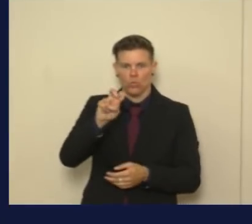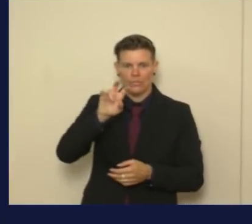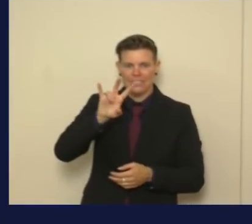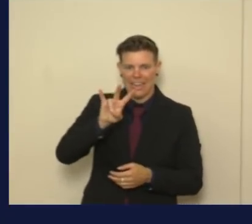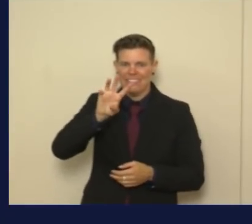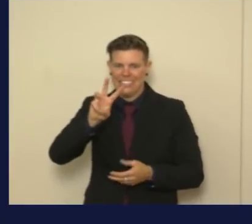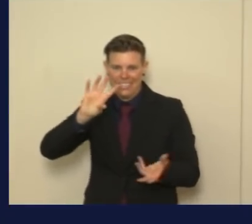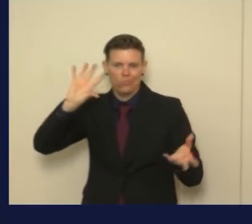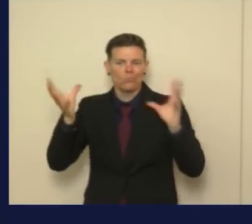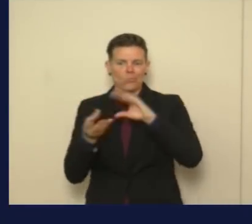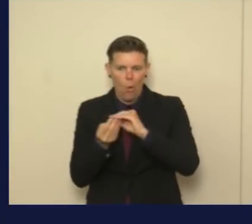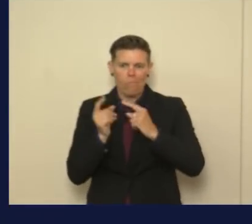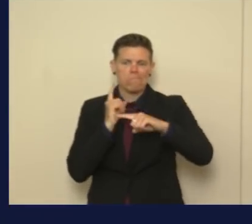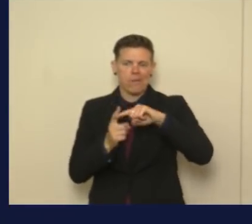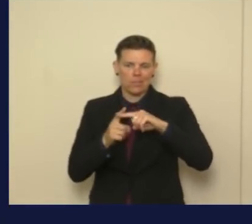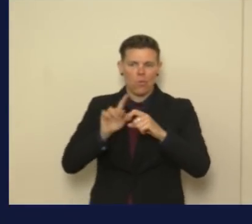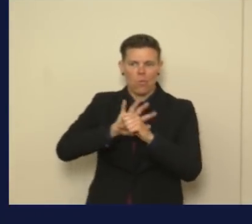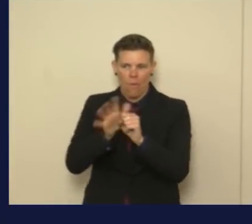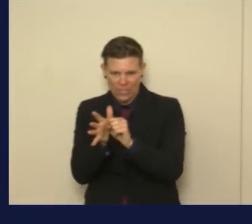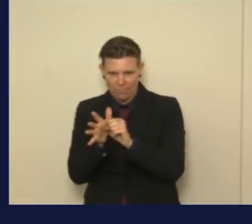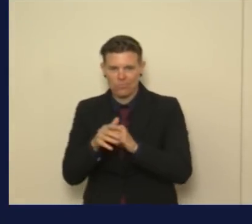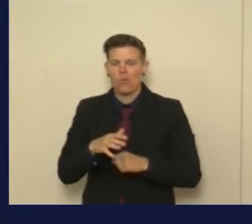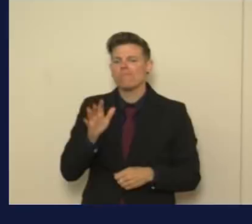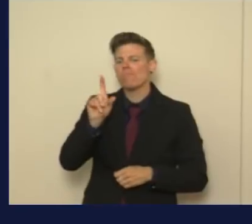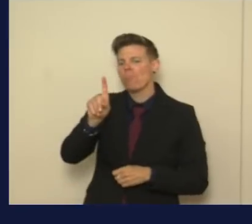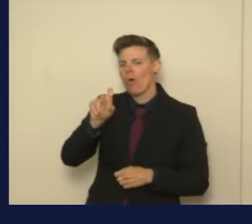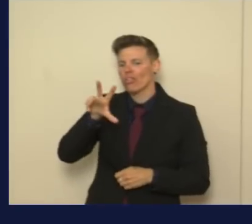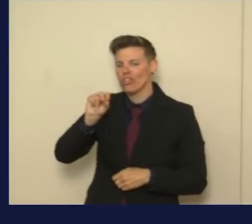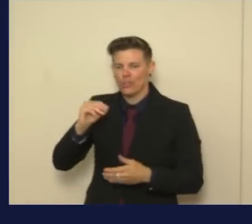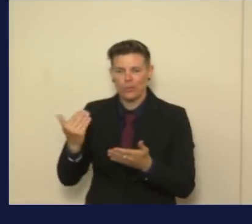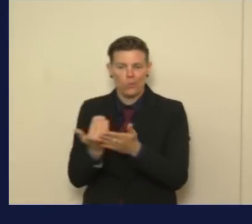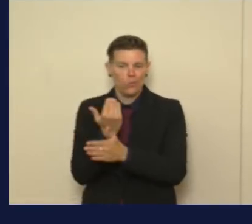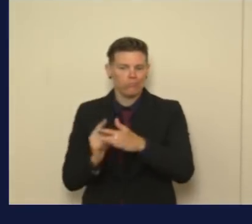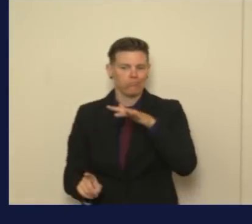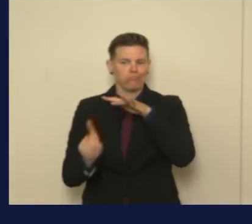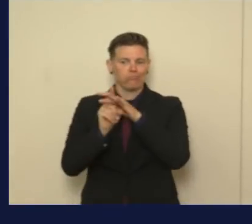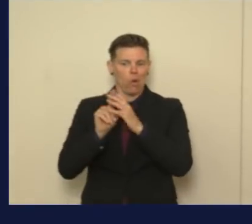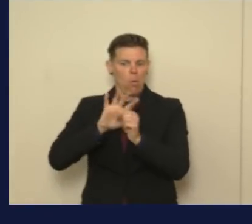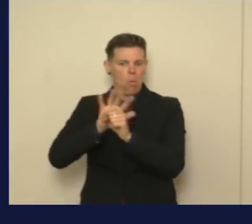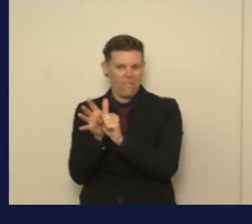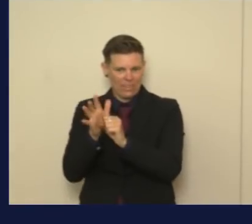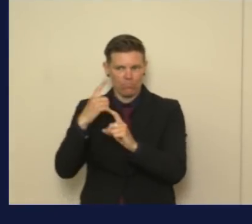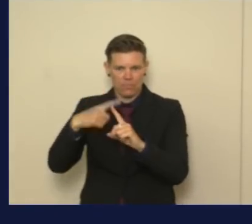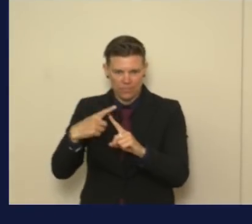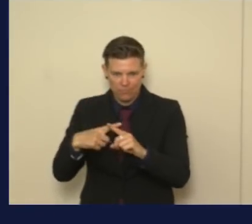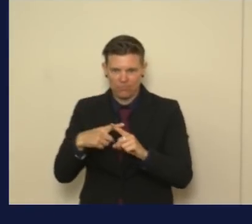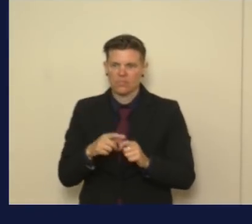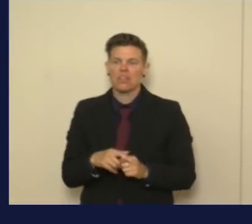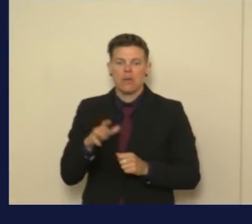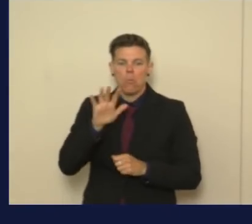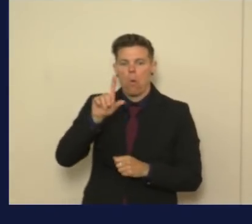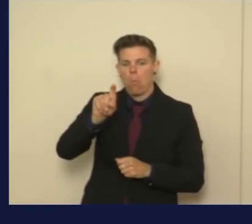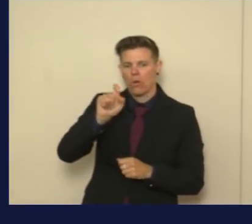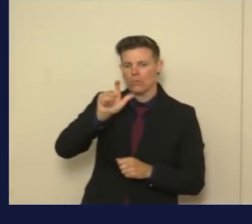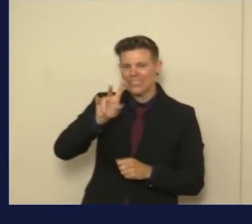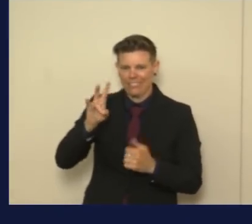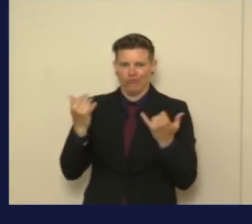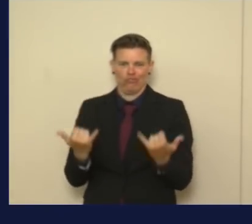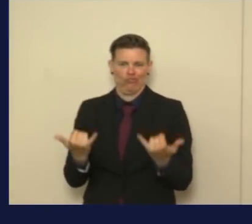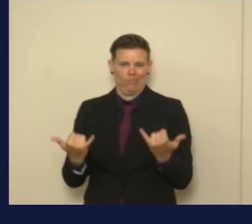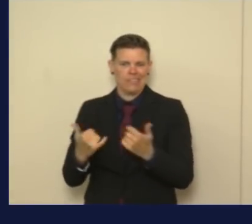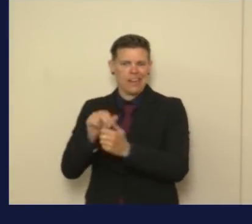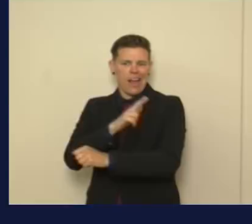12,276 cases. We have 130 new cases today. We have 127 people in the